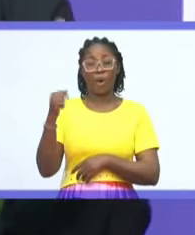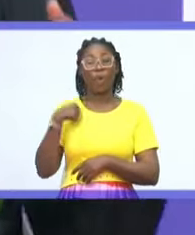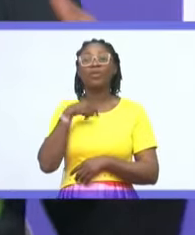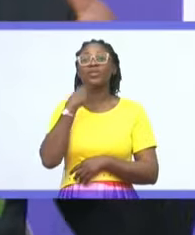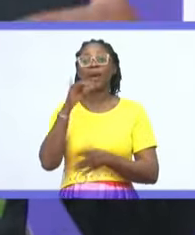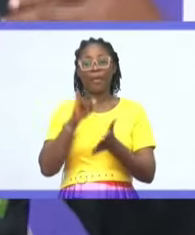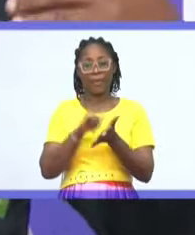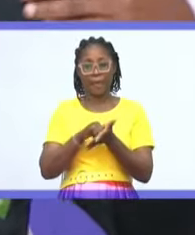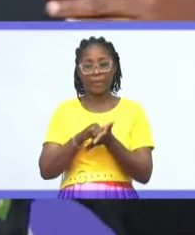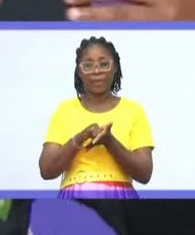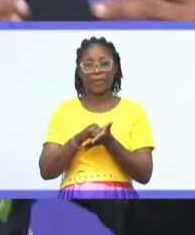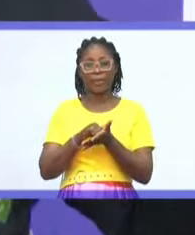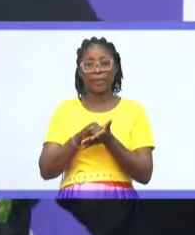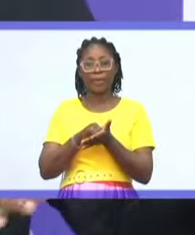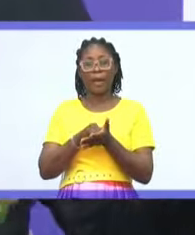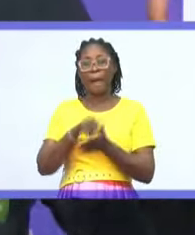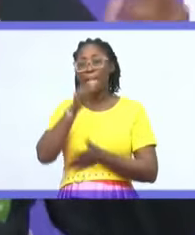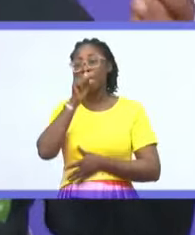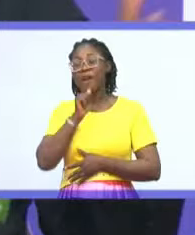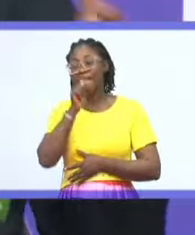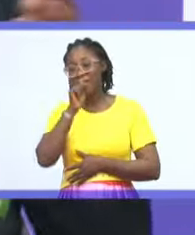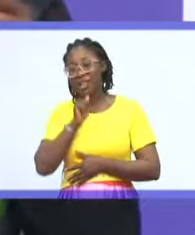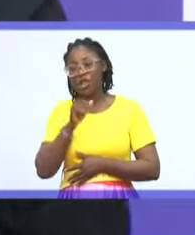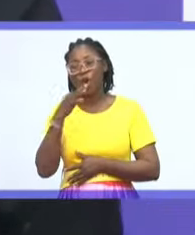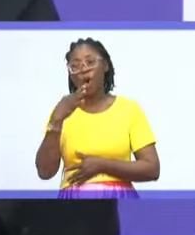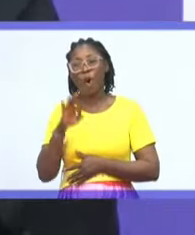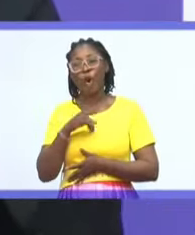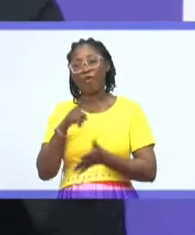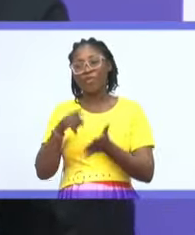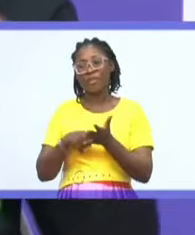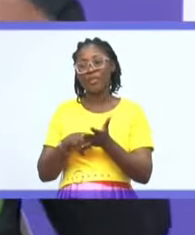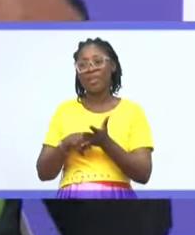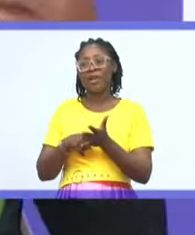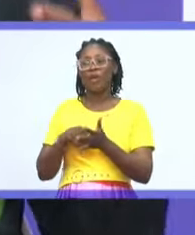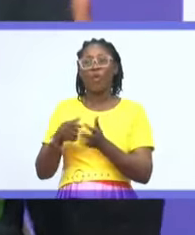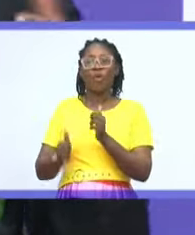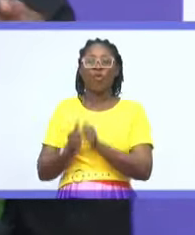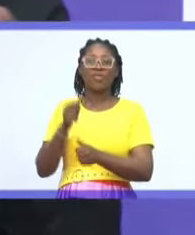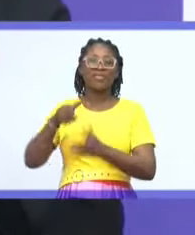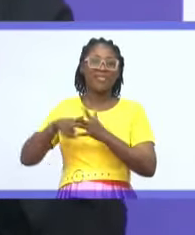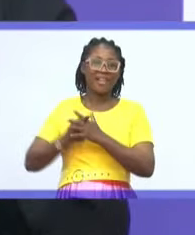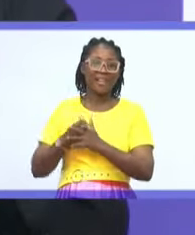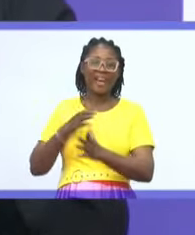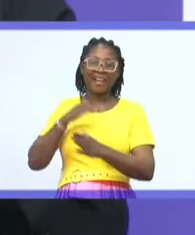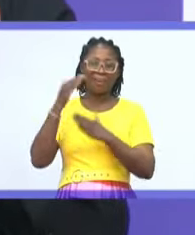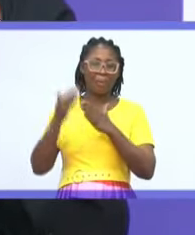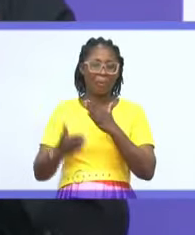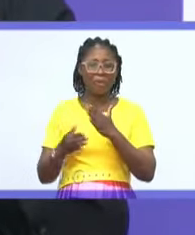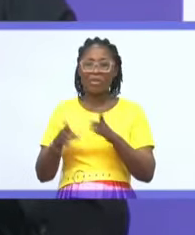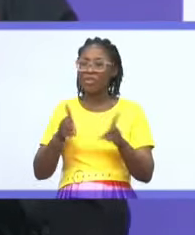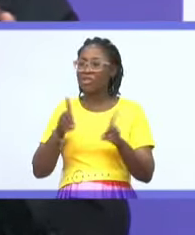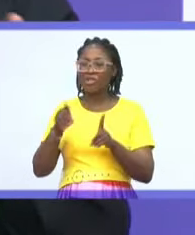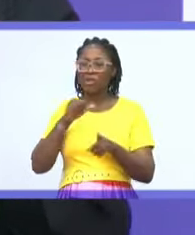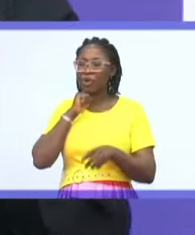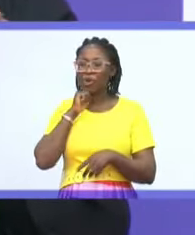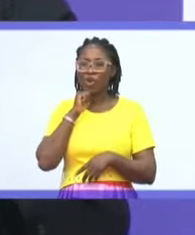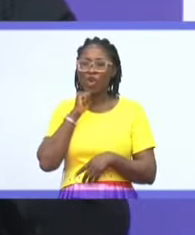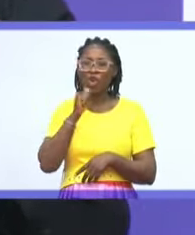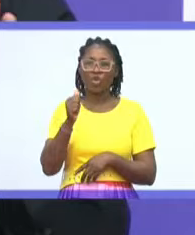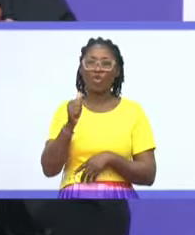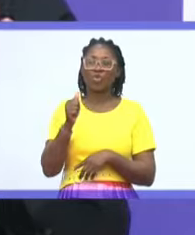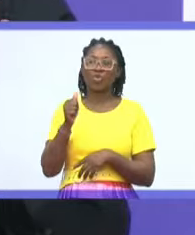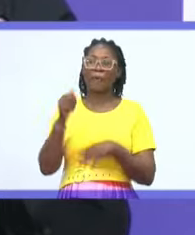that the privatization or the process which was started or completed did not